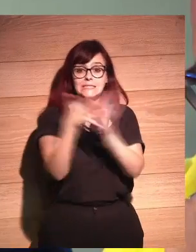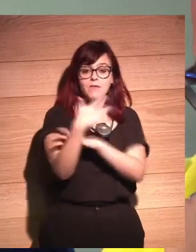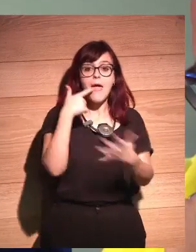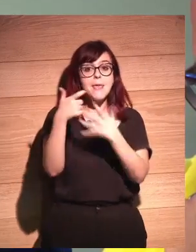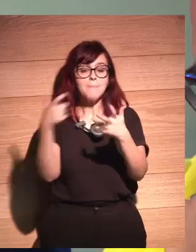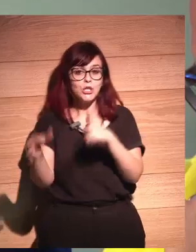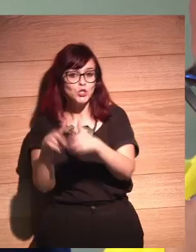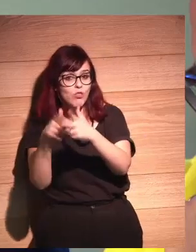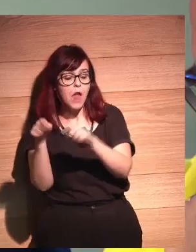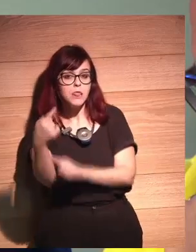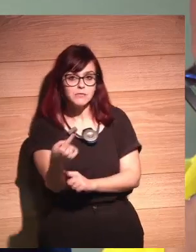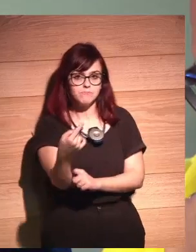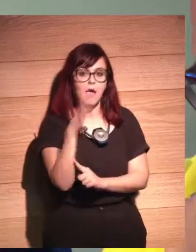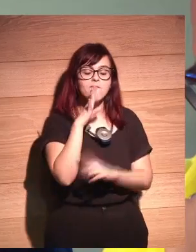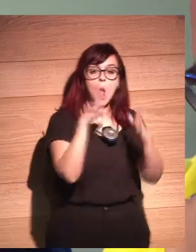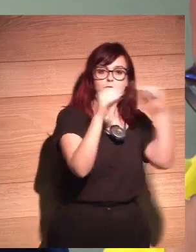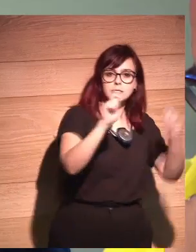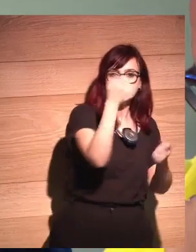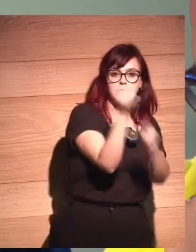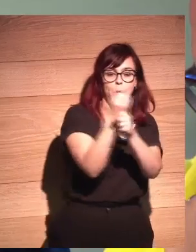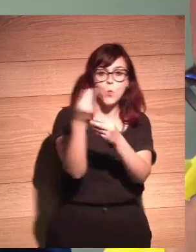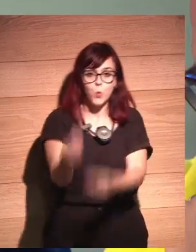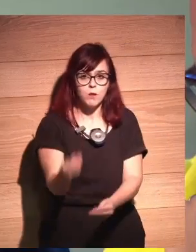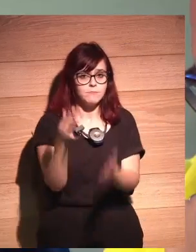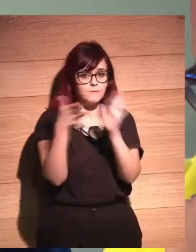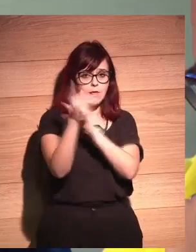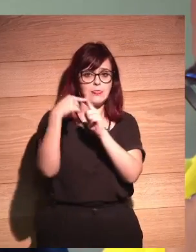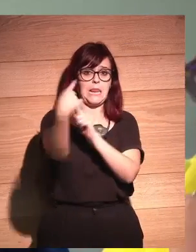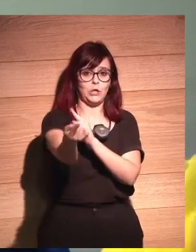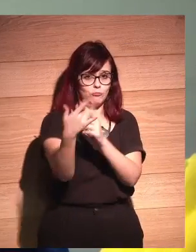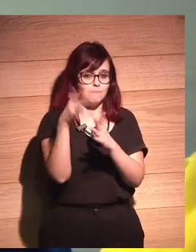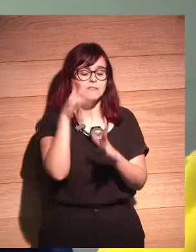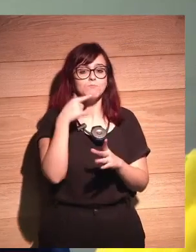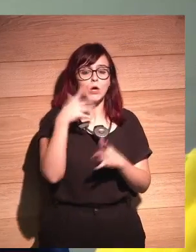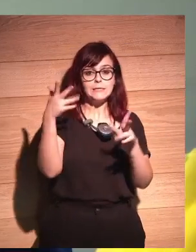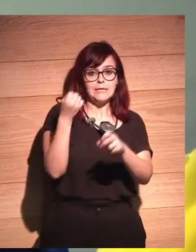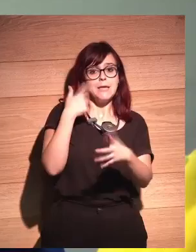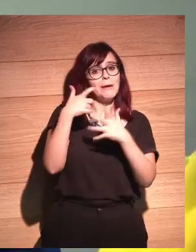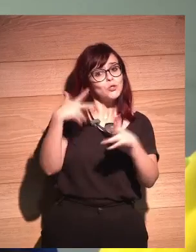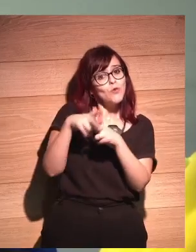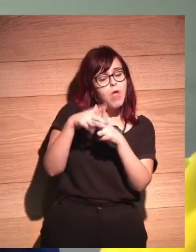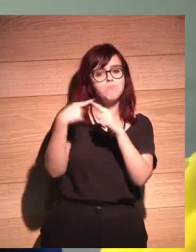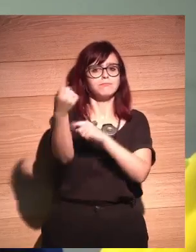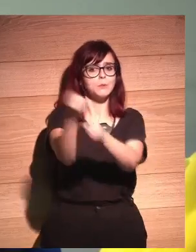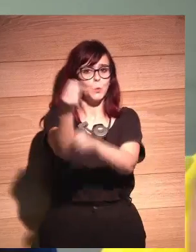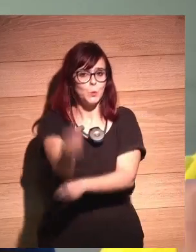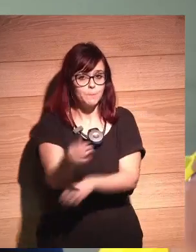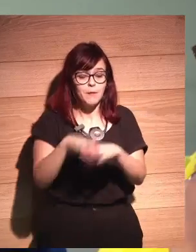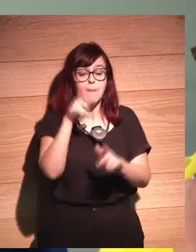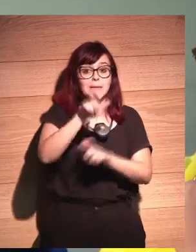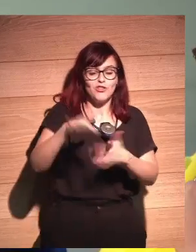this person, a social impact is the same to an immediate reward. And if we are able to include this code in the next